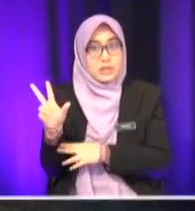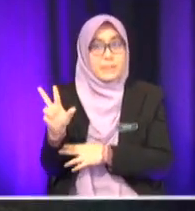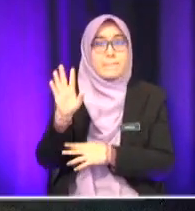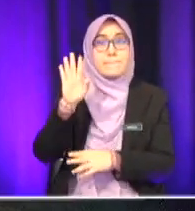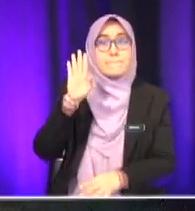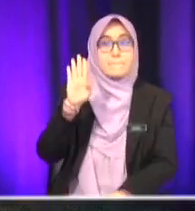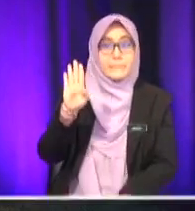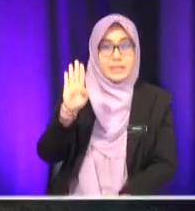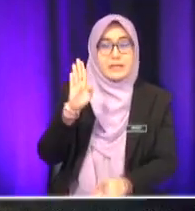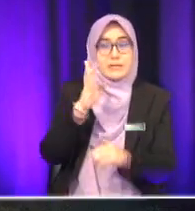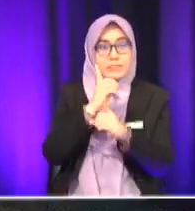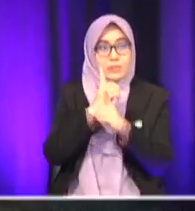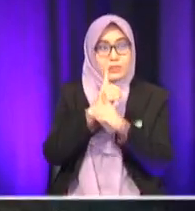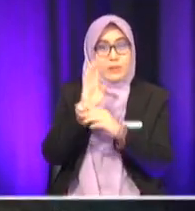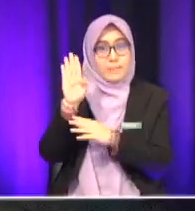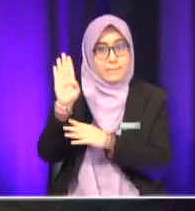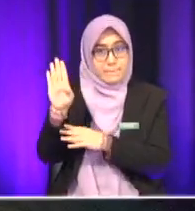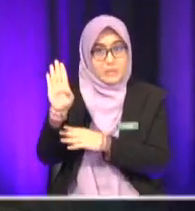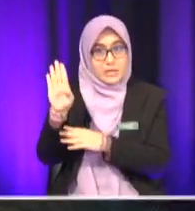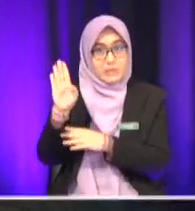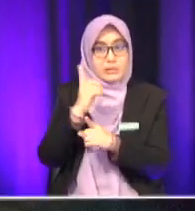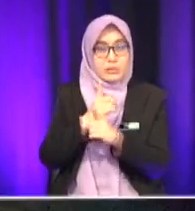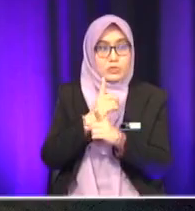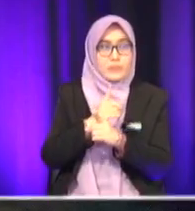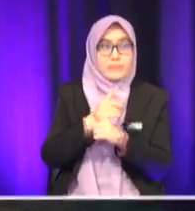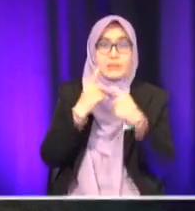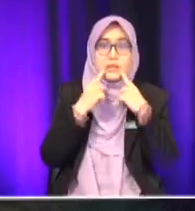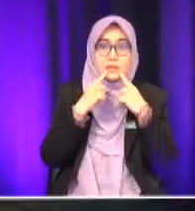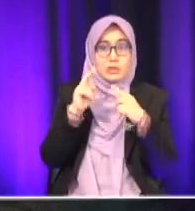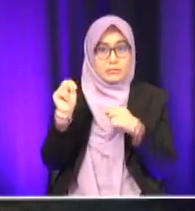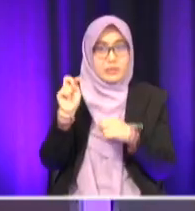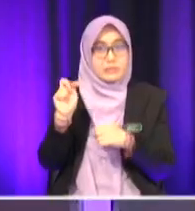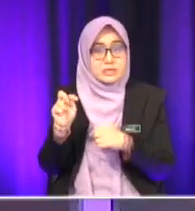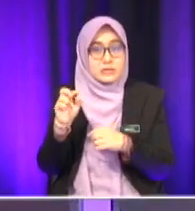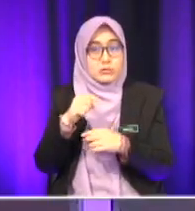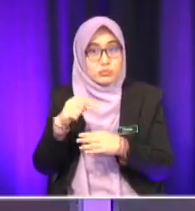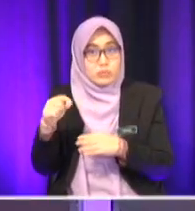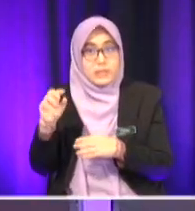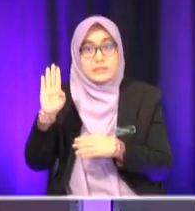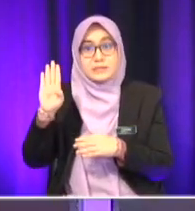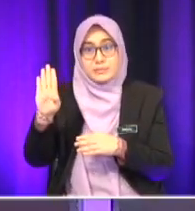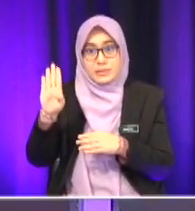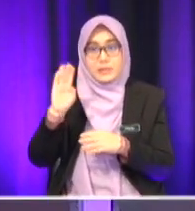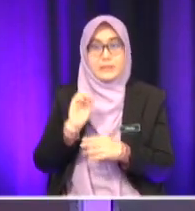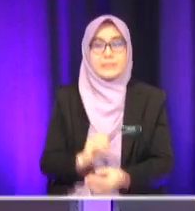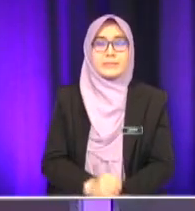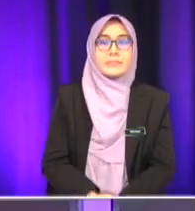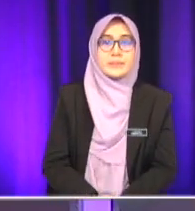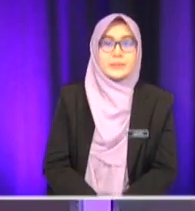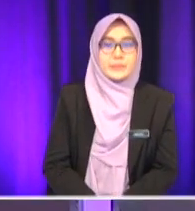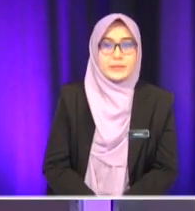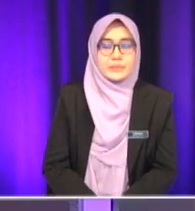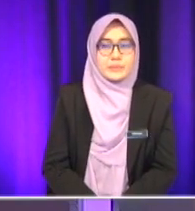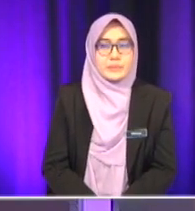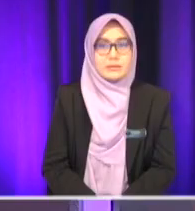write Julie, yeah, Sean? Okay. Write B. Okay. Okay. So the keyword is there. Next. Okay. I